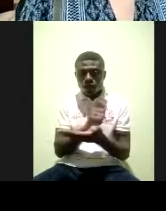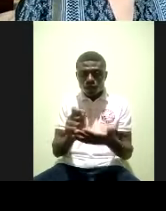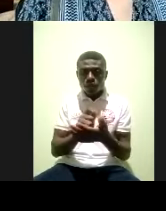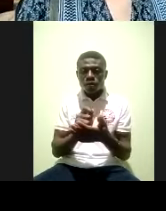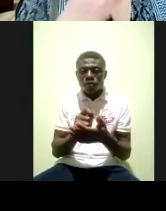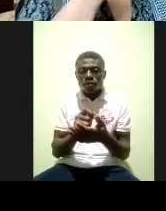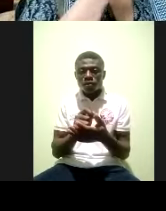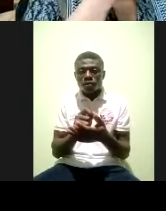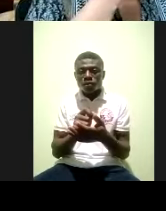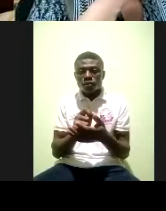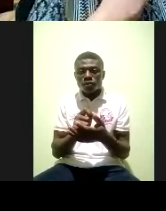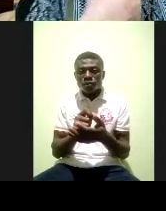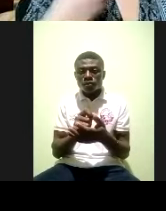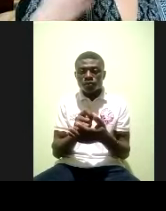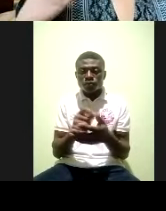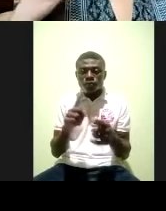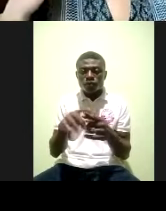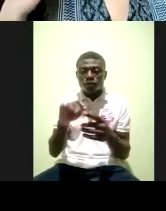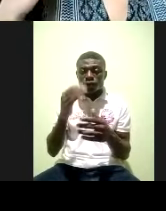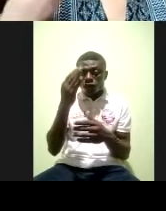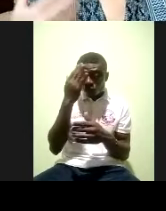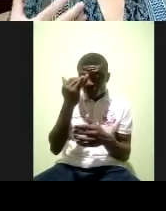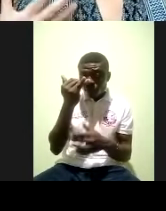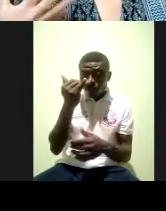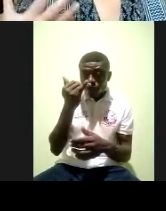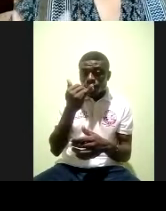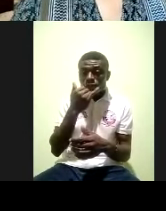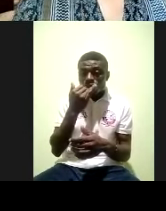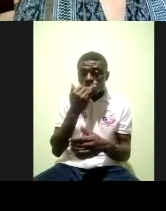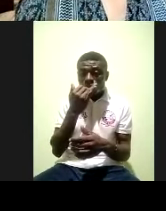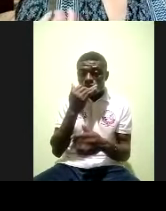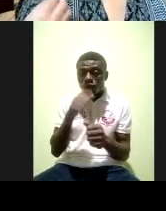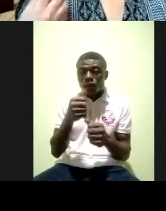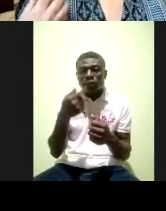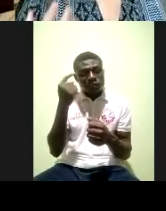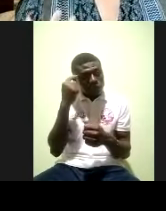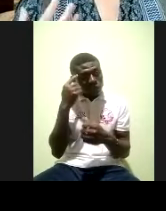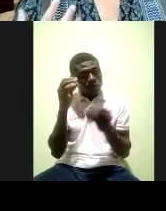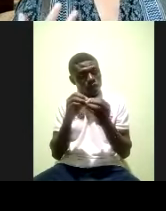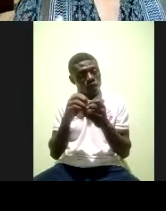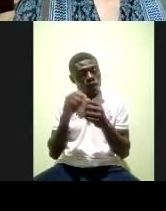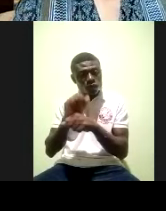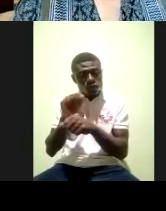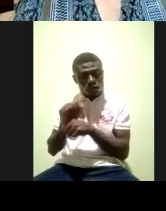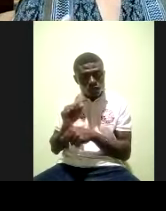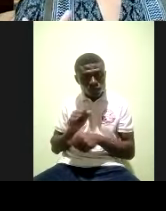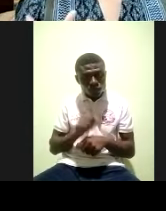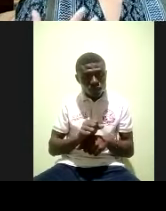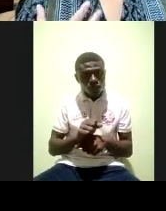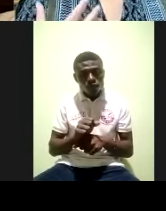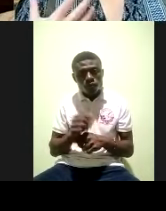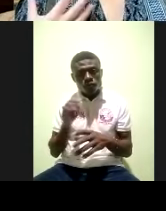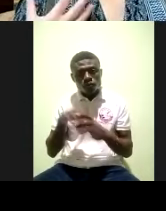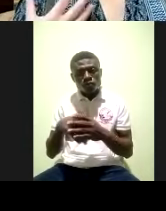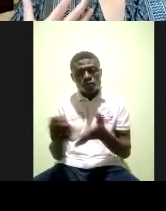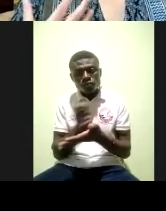yeah. So why is this so? Because they are putting so much emphasis and effort in writing,